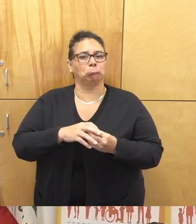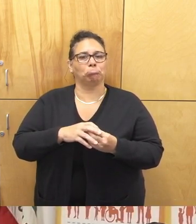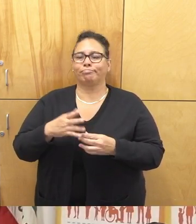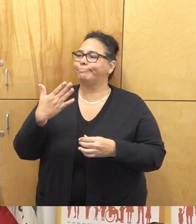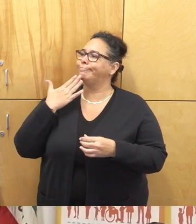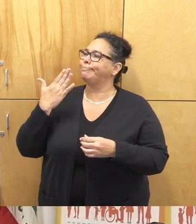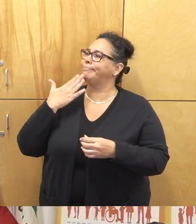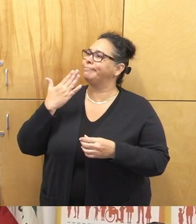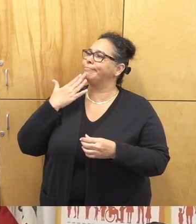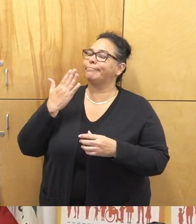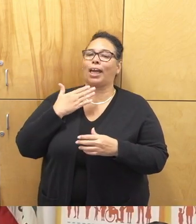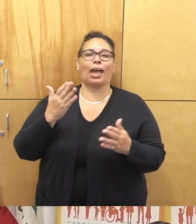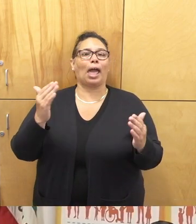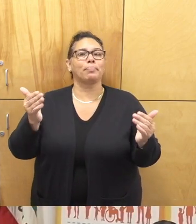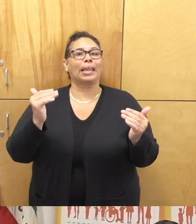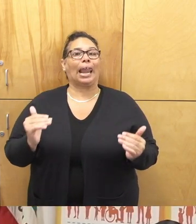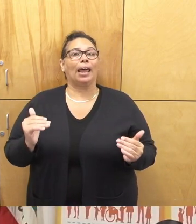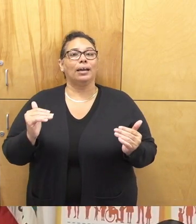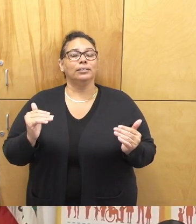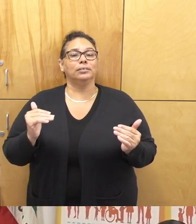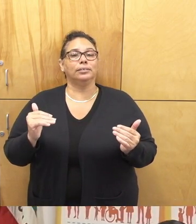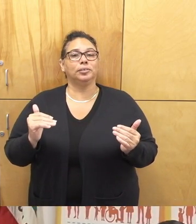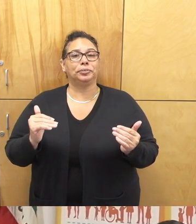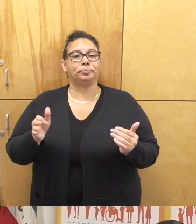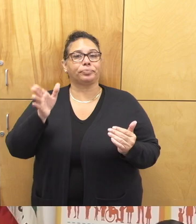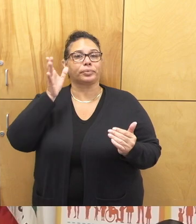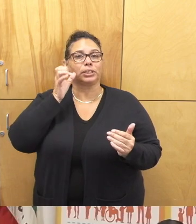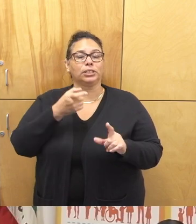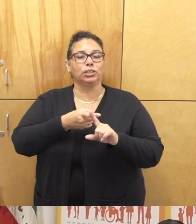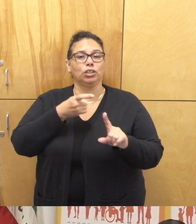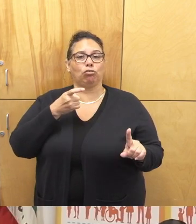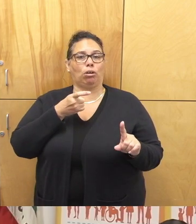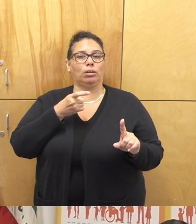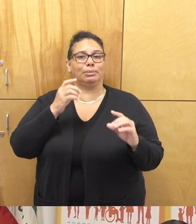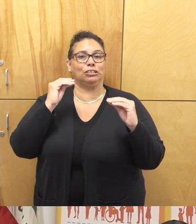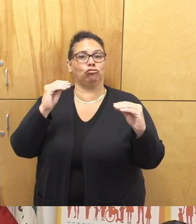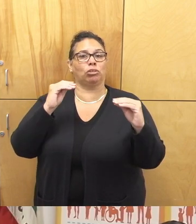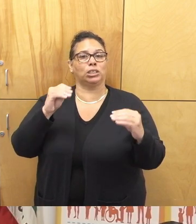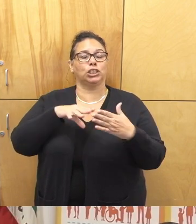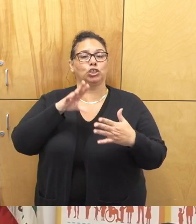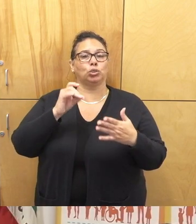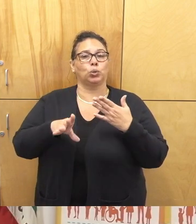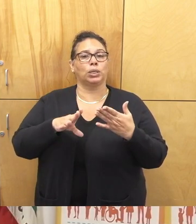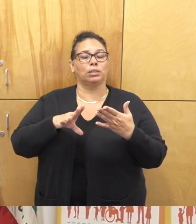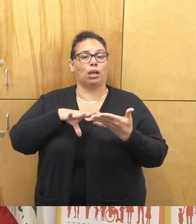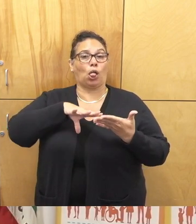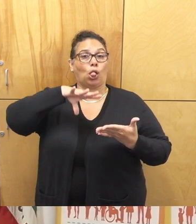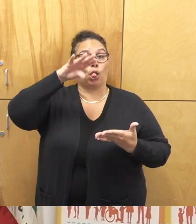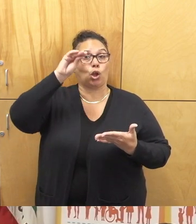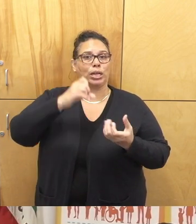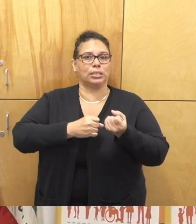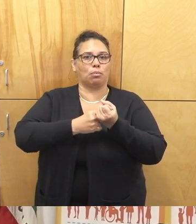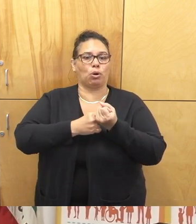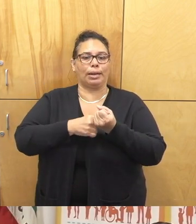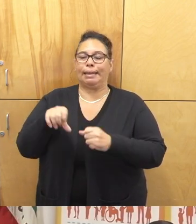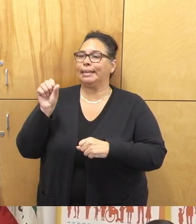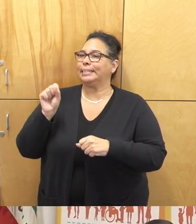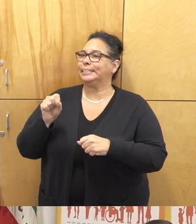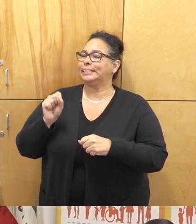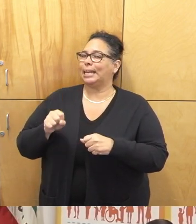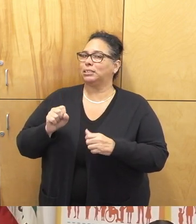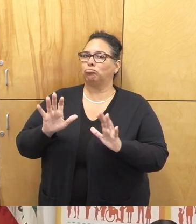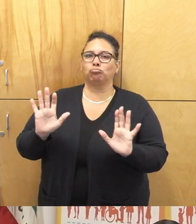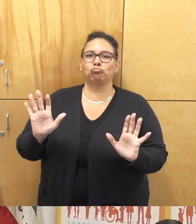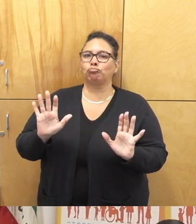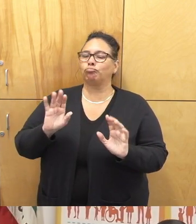Thank you. Next, we will hear from instruction and student learning supports. Yes, we don't